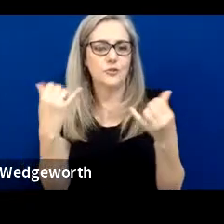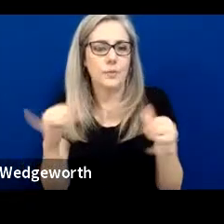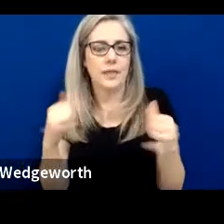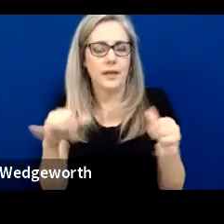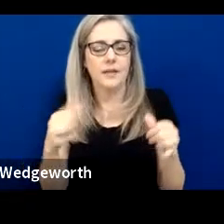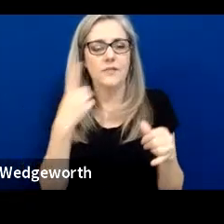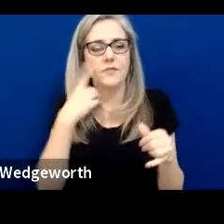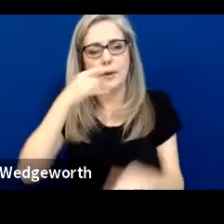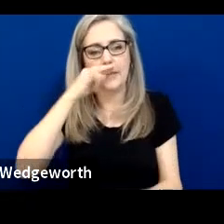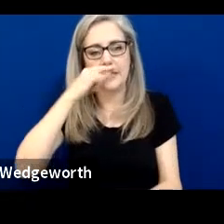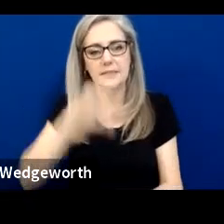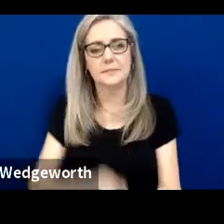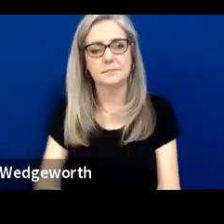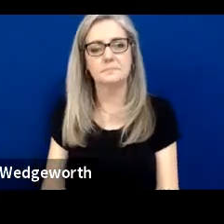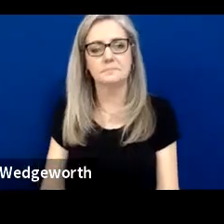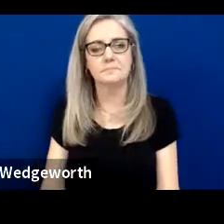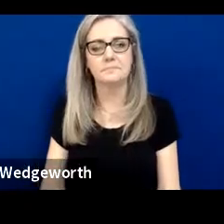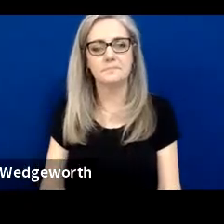kids.